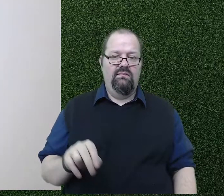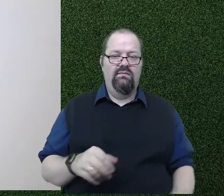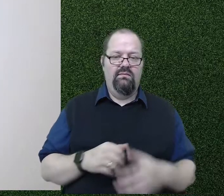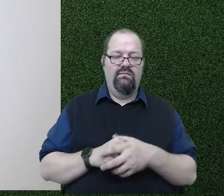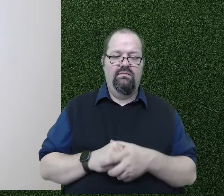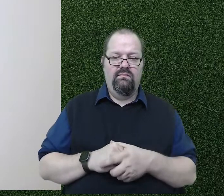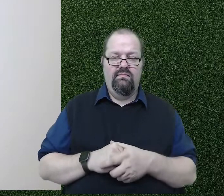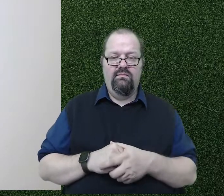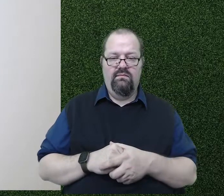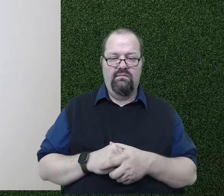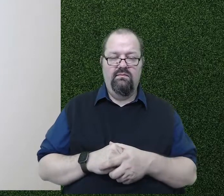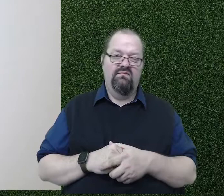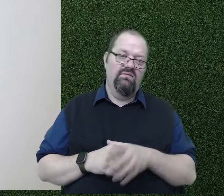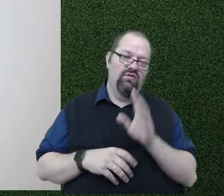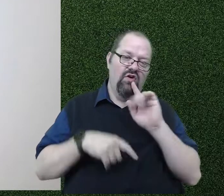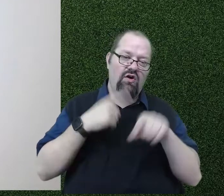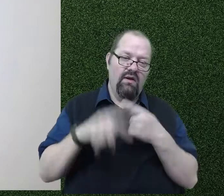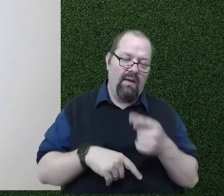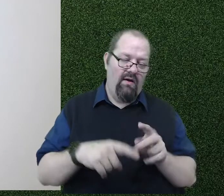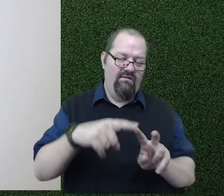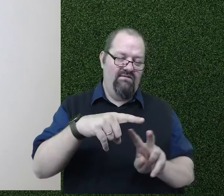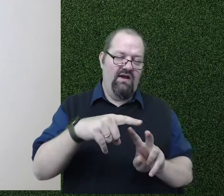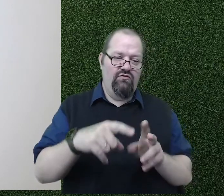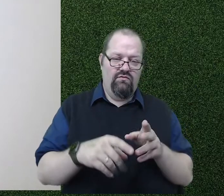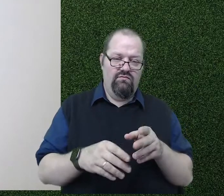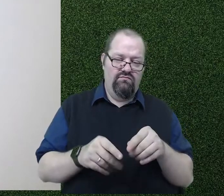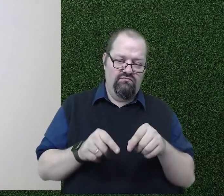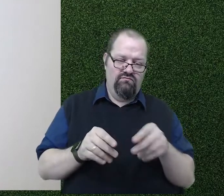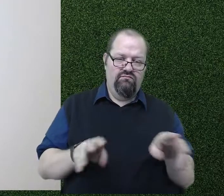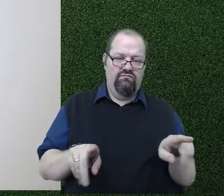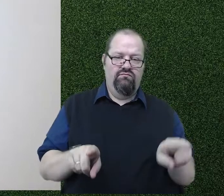And we're talking about the vector projection.